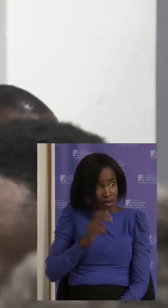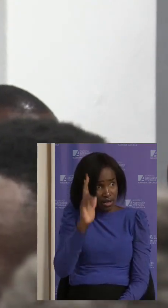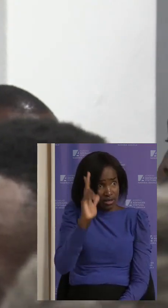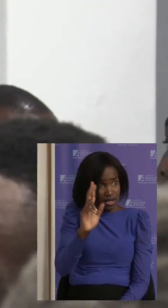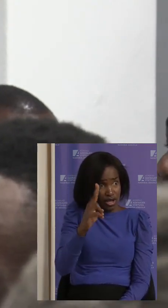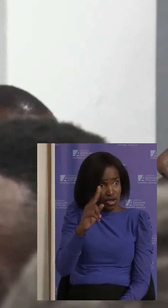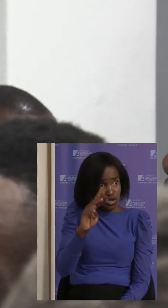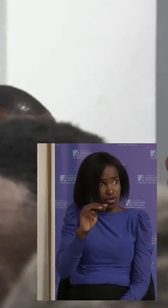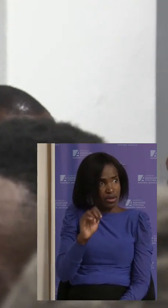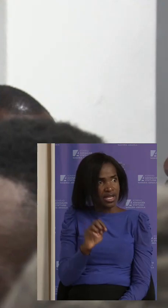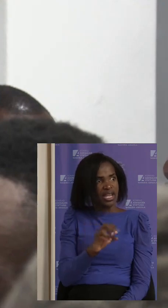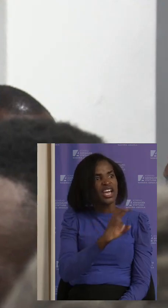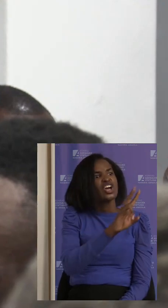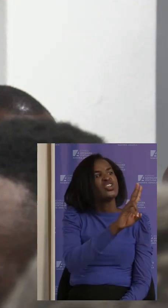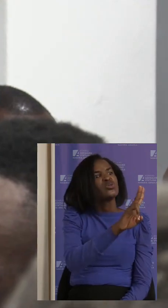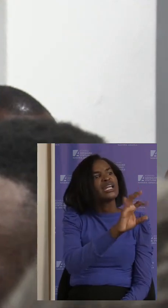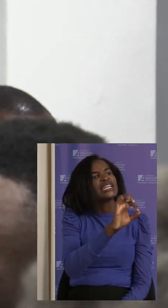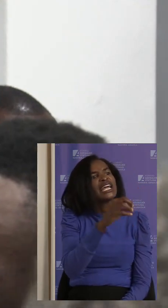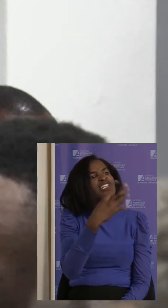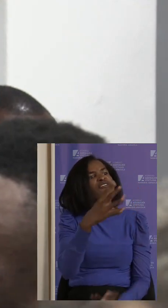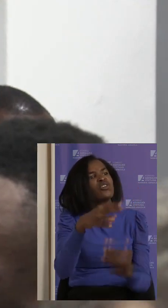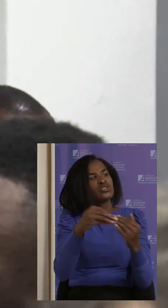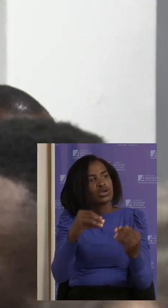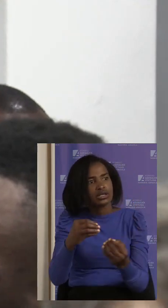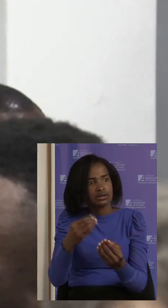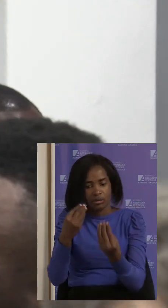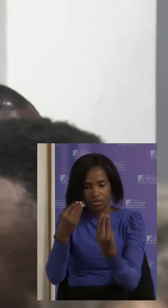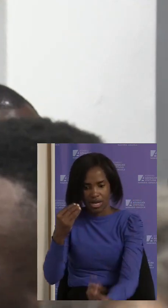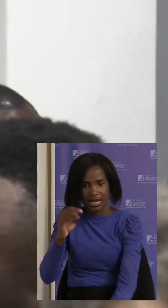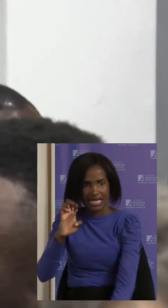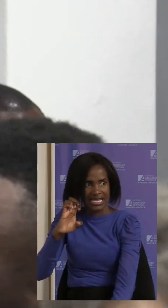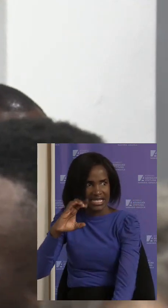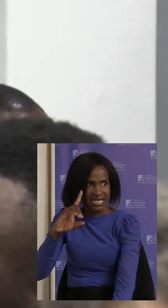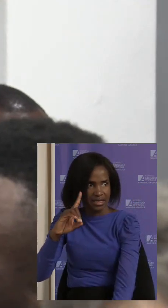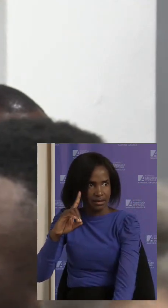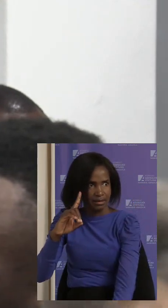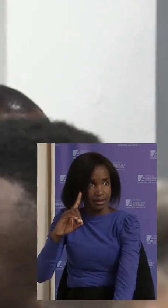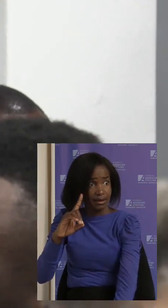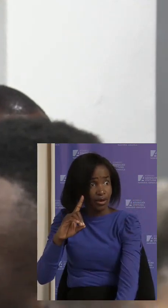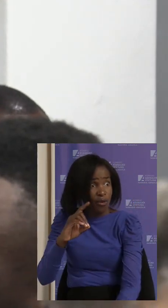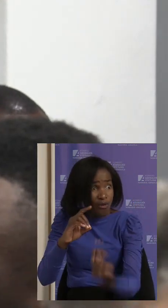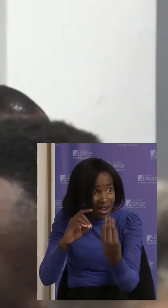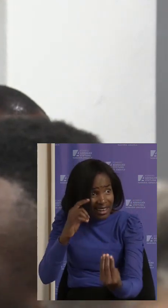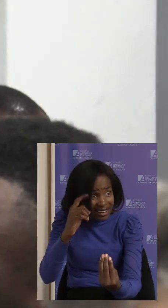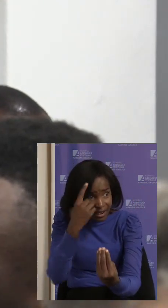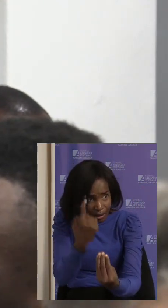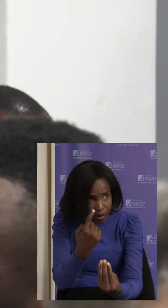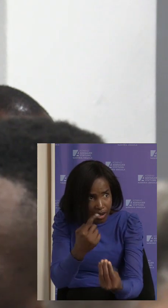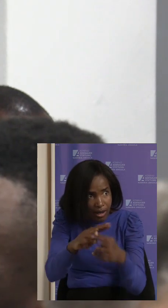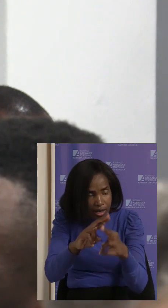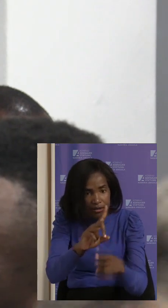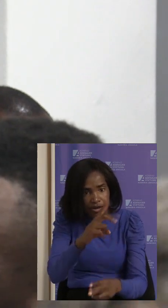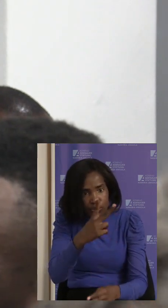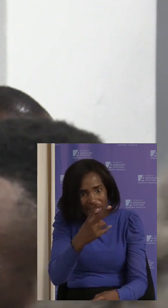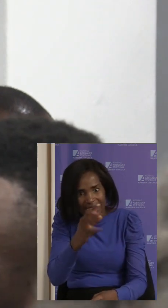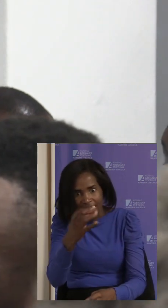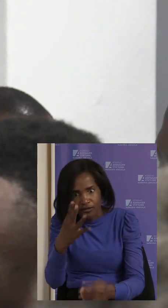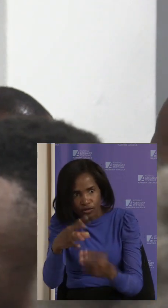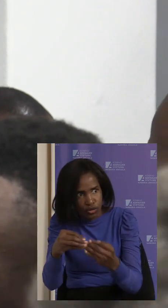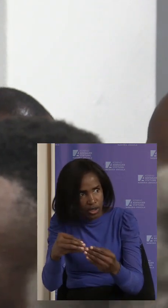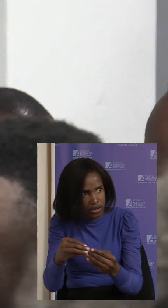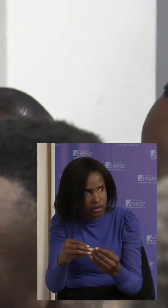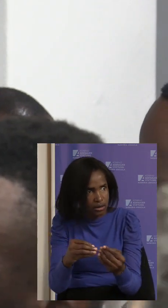spent $294 at an ECD level. Right now, what we call ECE, early childhood education, because we want to formalize it. And we spend, I wrote